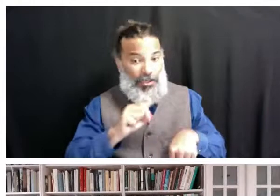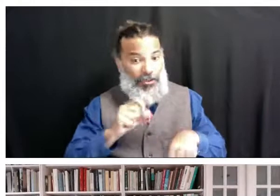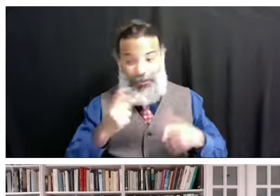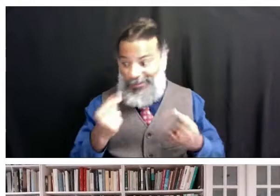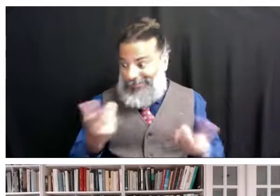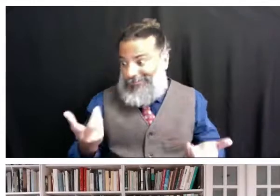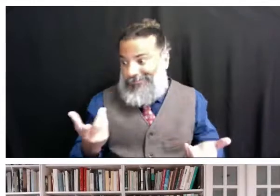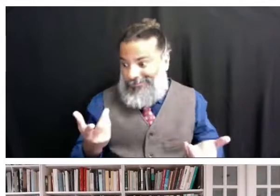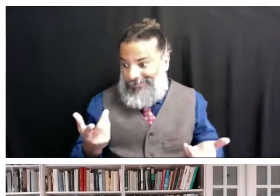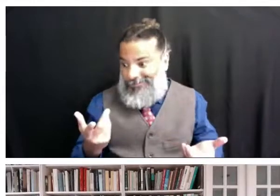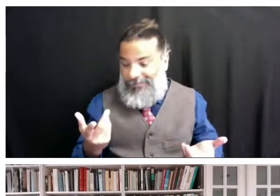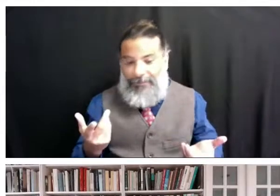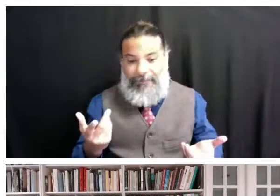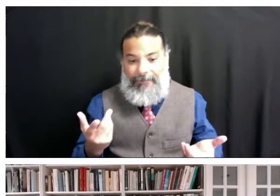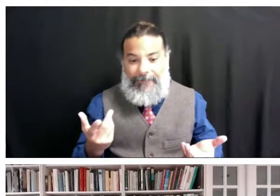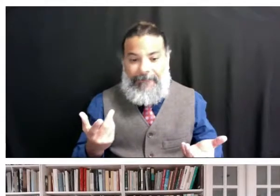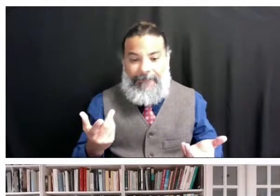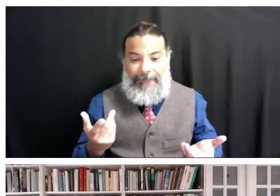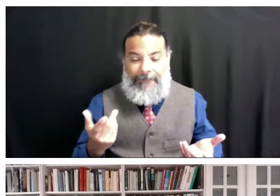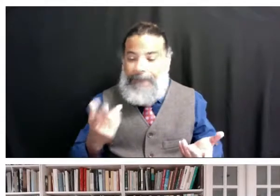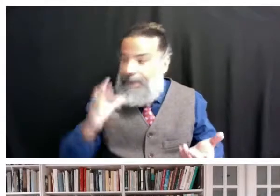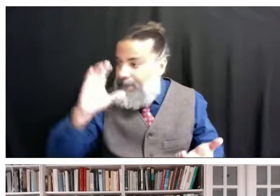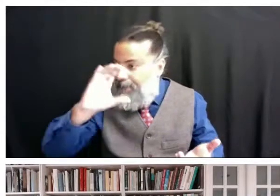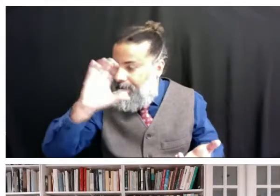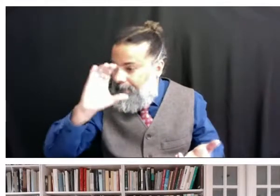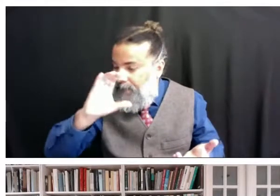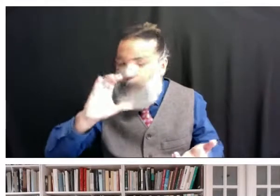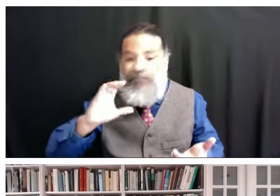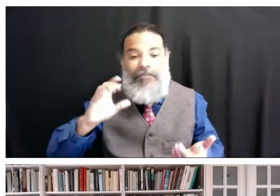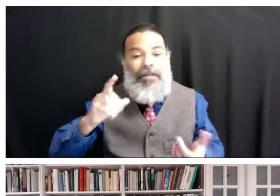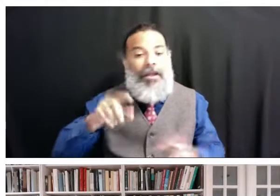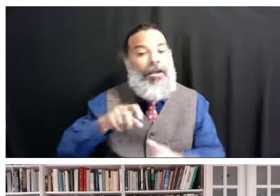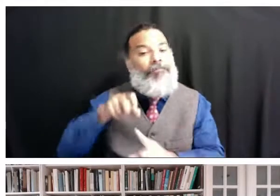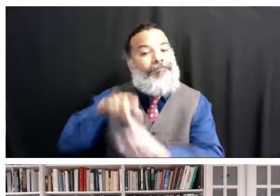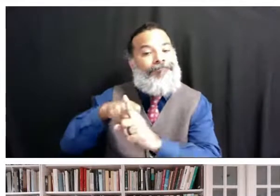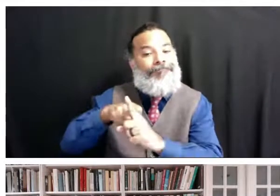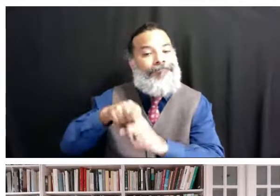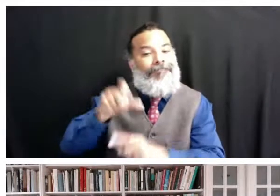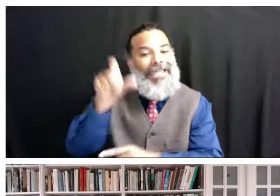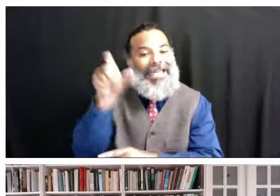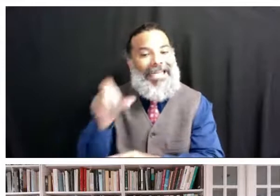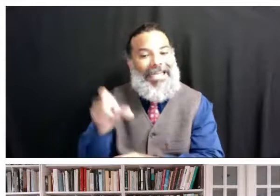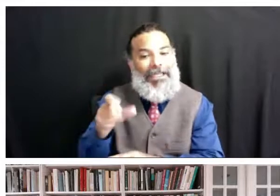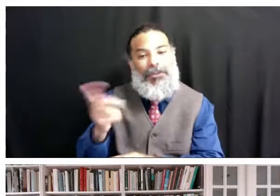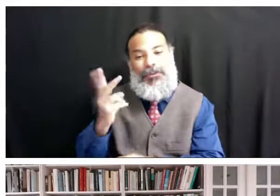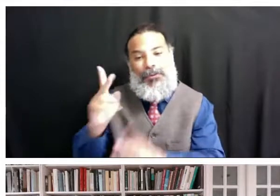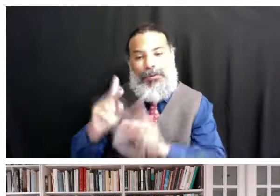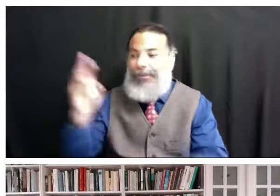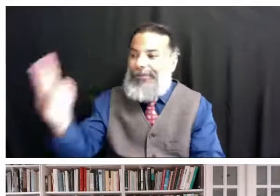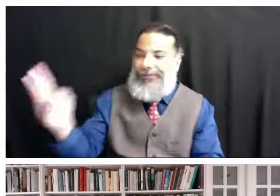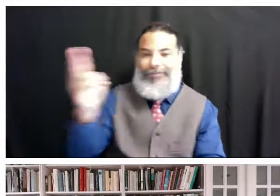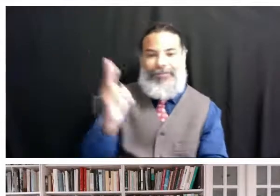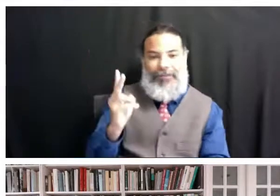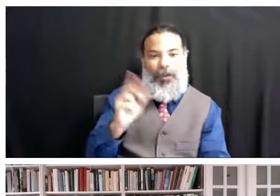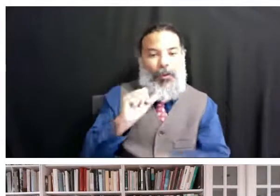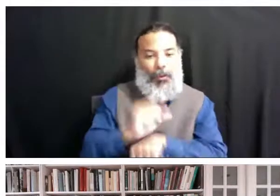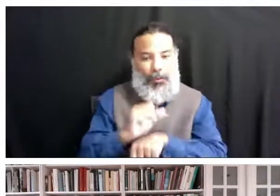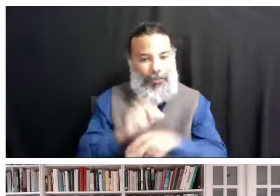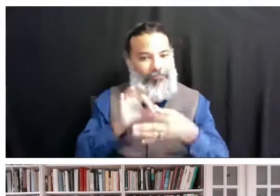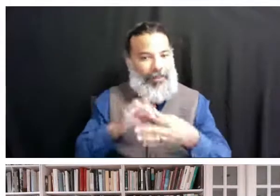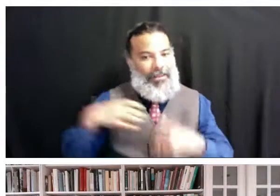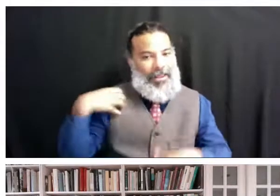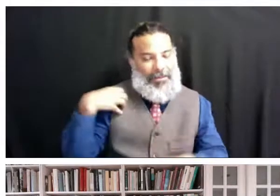do? He casts about and sends to Italy and brings over these two Italians who work on the